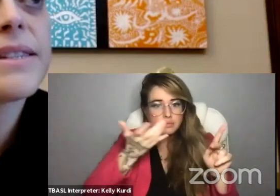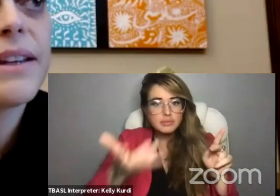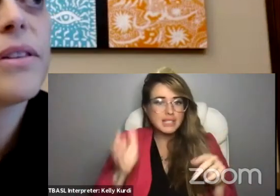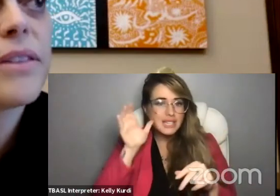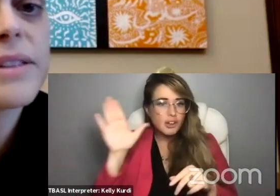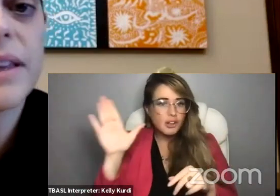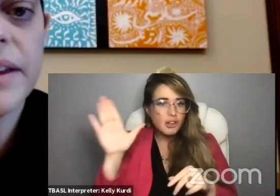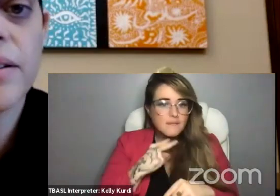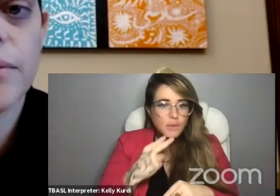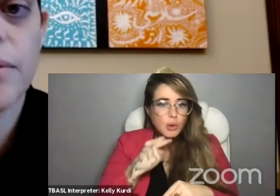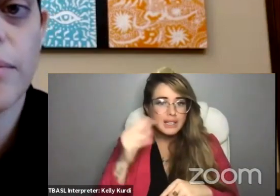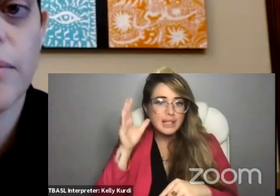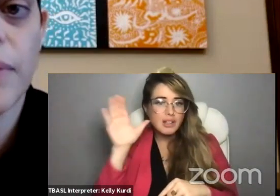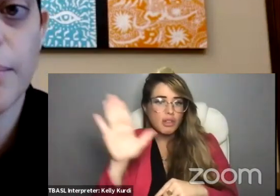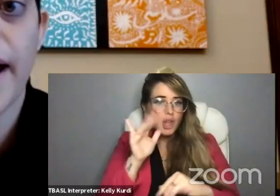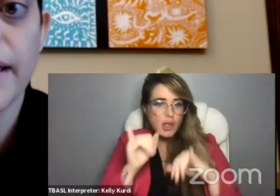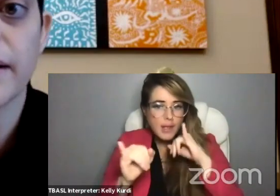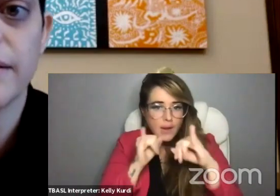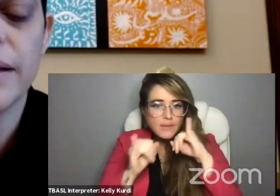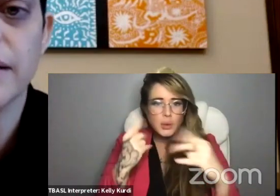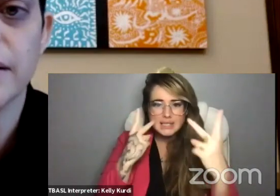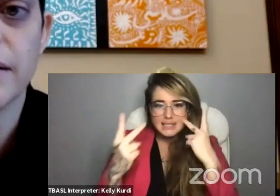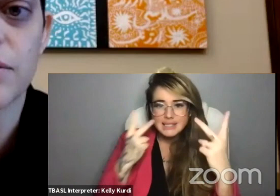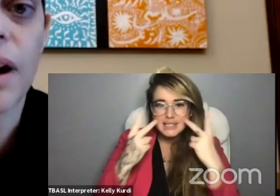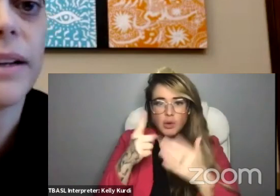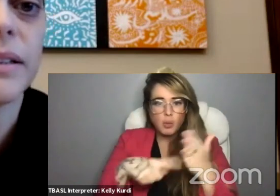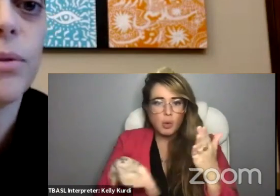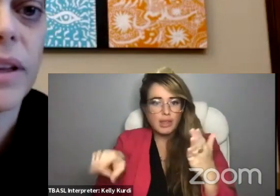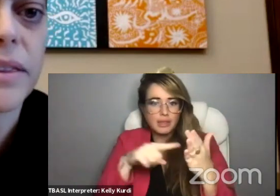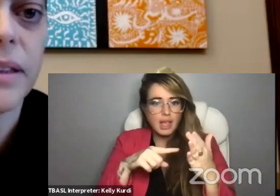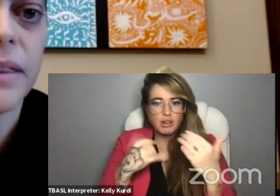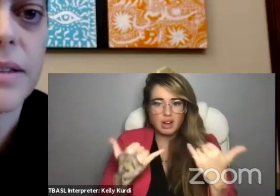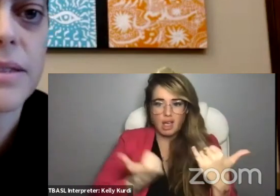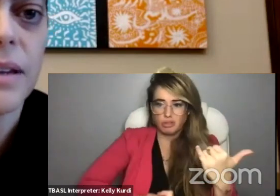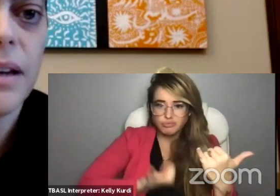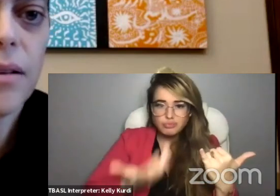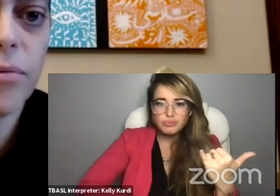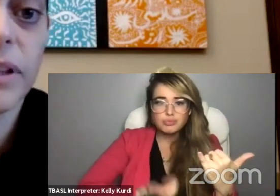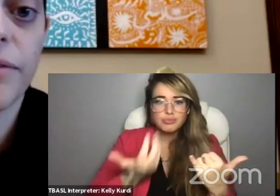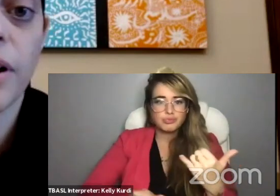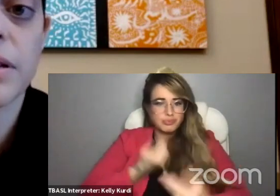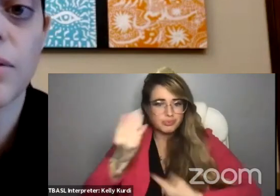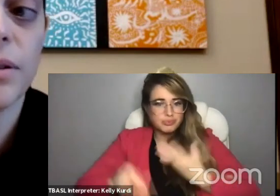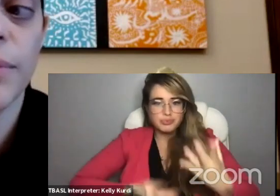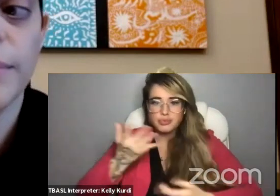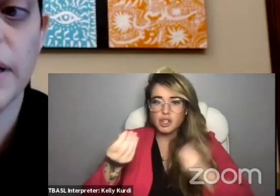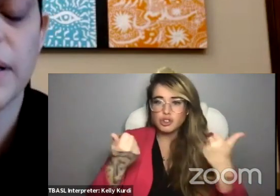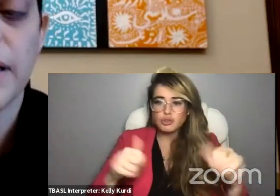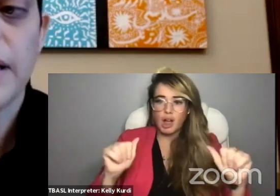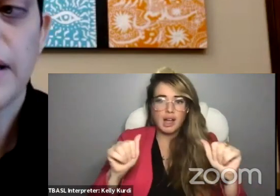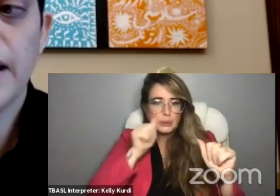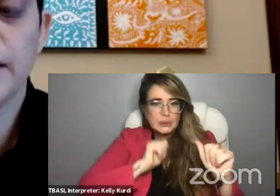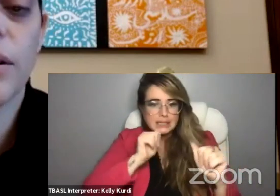and see all the things that they're unpacking and trying to deal with in this really fraught historical